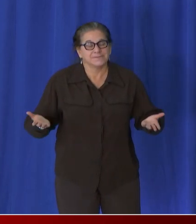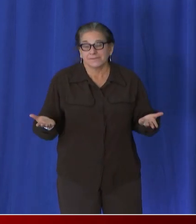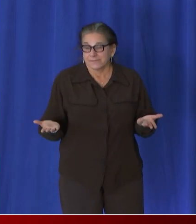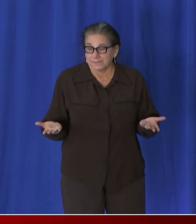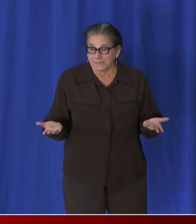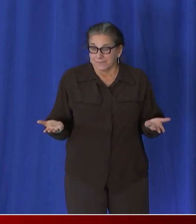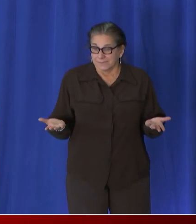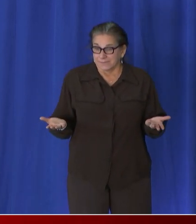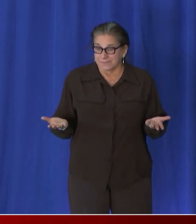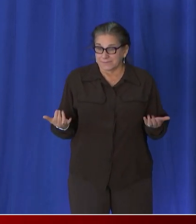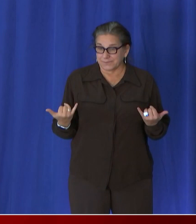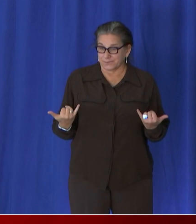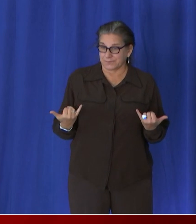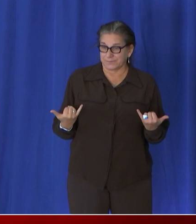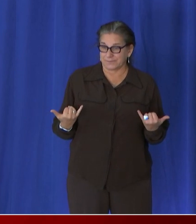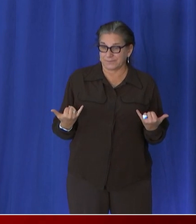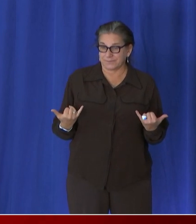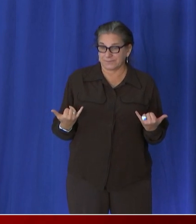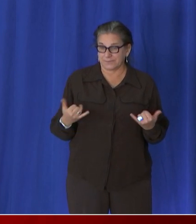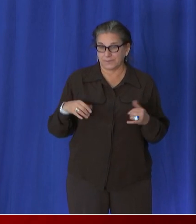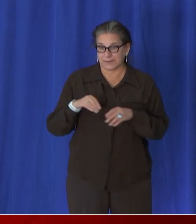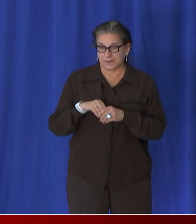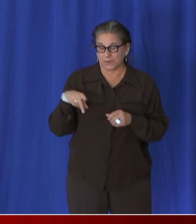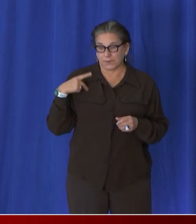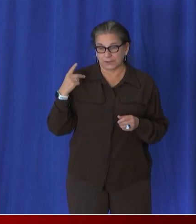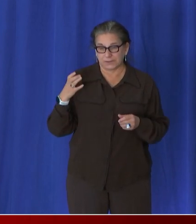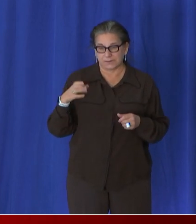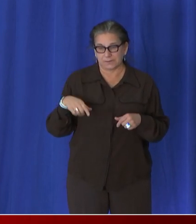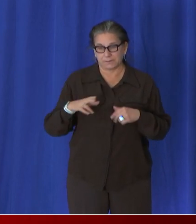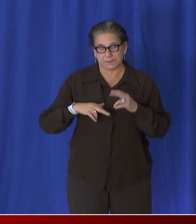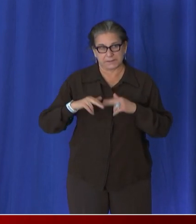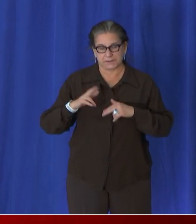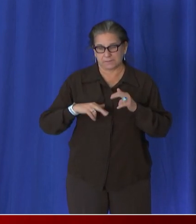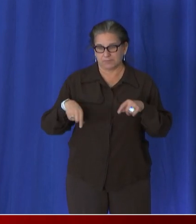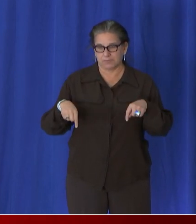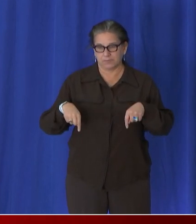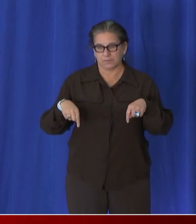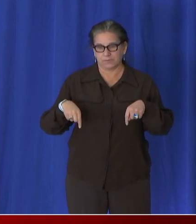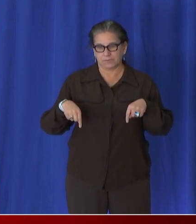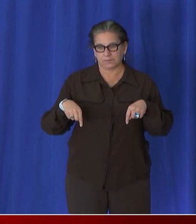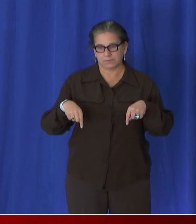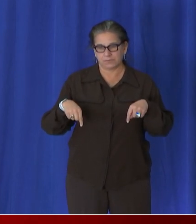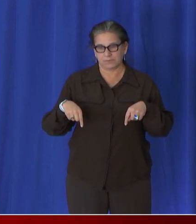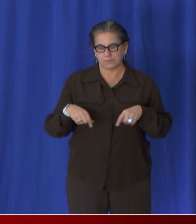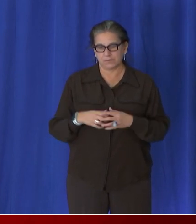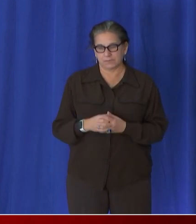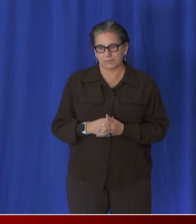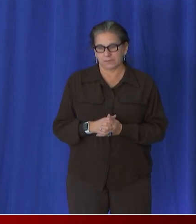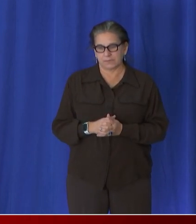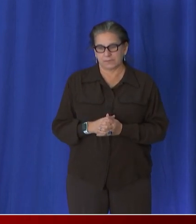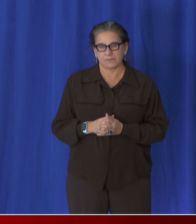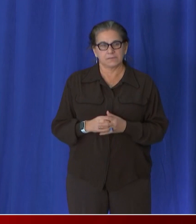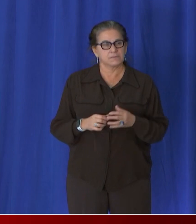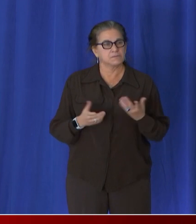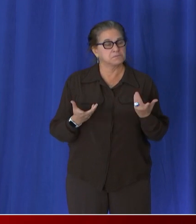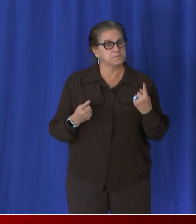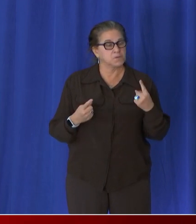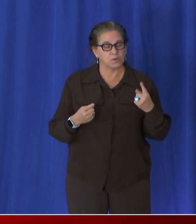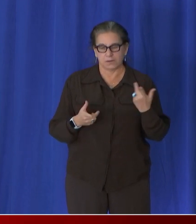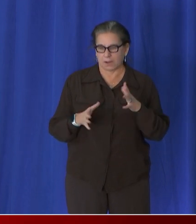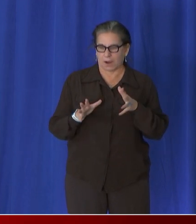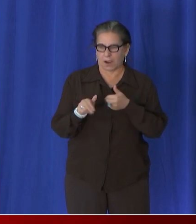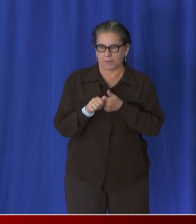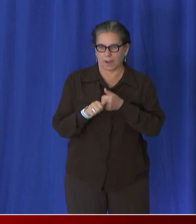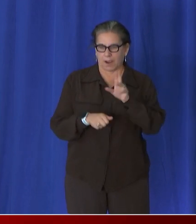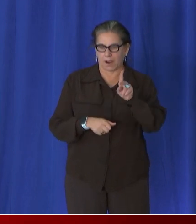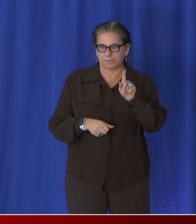Berry Building in Washington, D.C. to provide an update on the district's response to COVID-19.